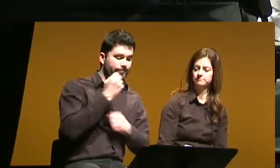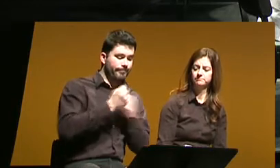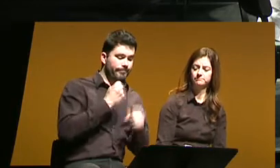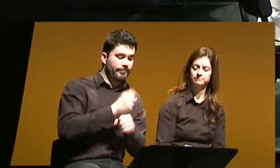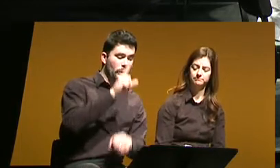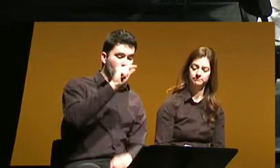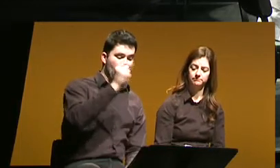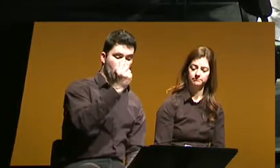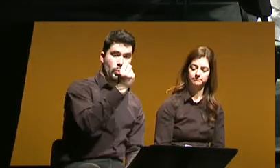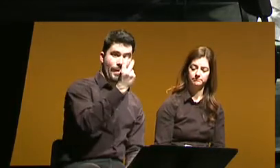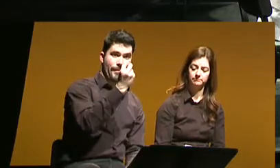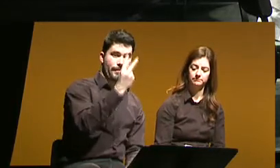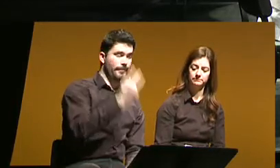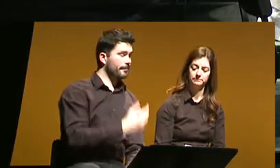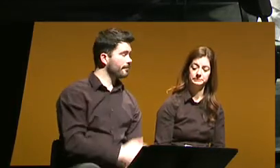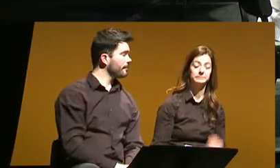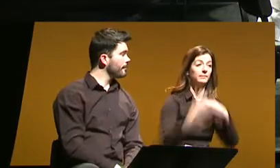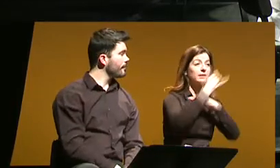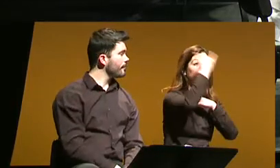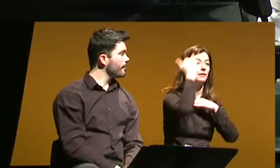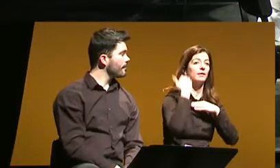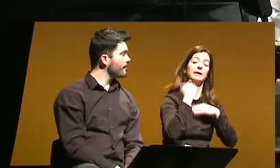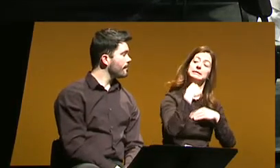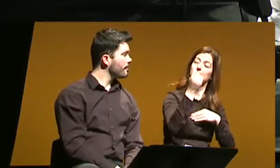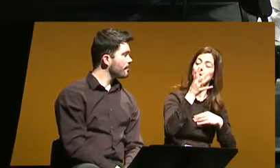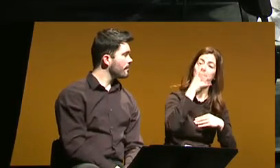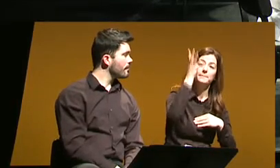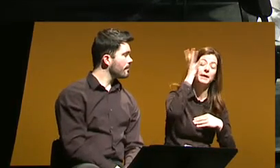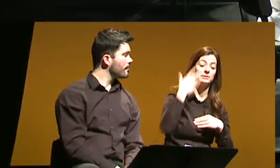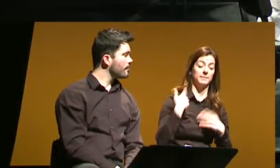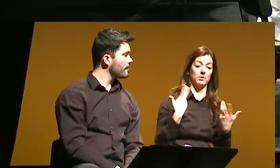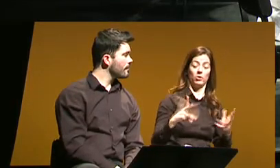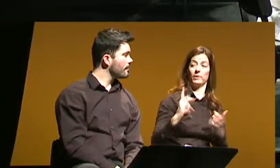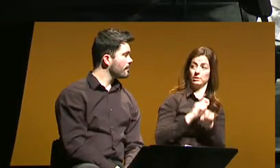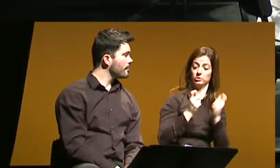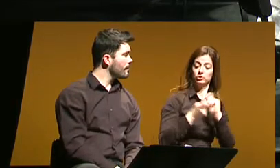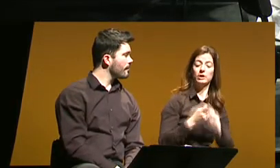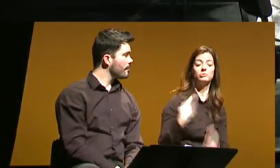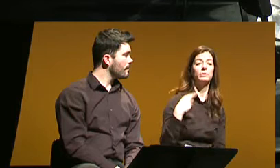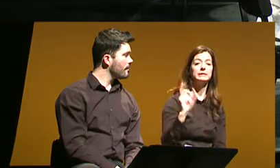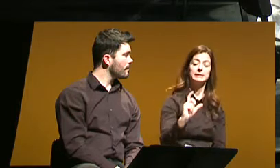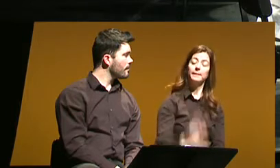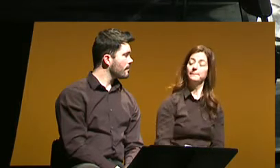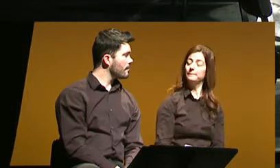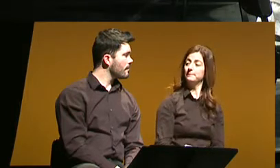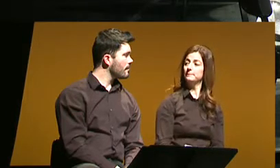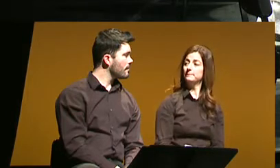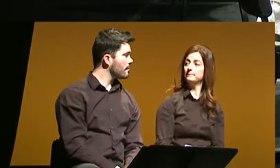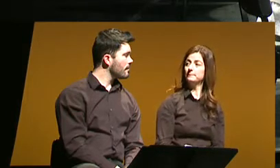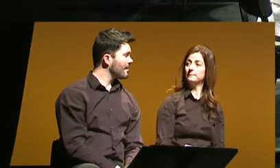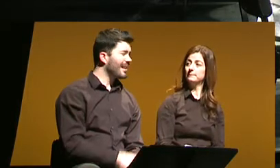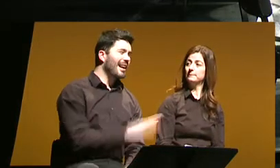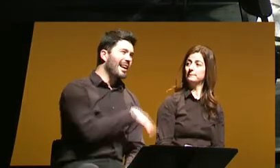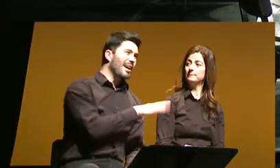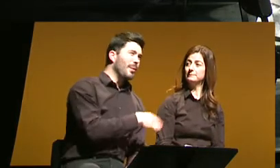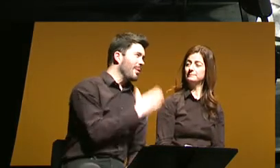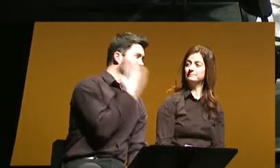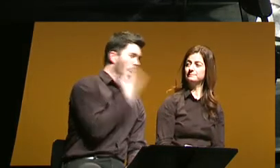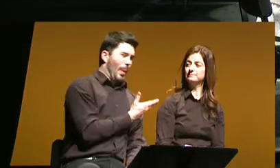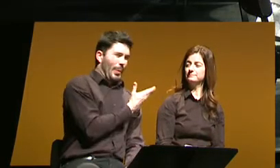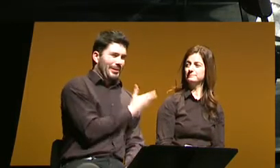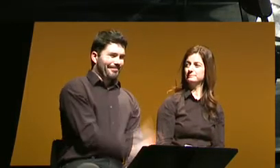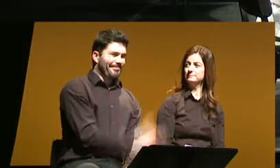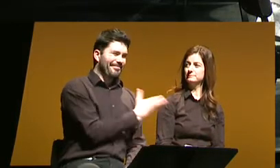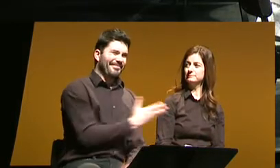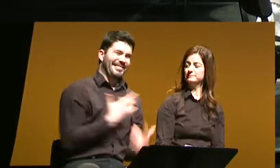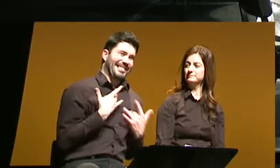2012. When I tell my parents I've converted to Islam, they say, we know you, Tiffany. You don't seem like you're